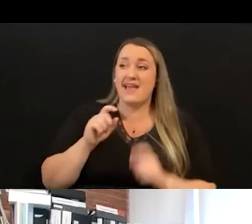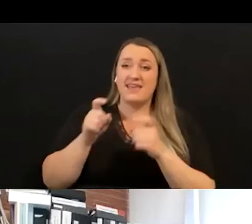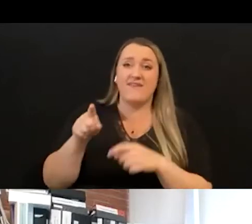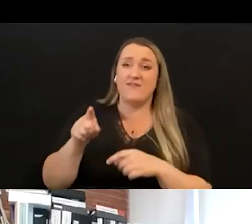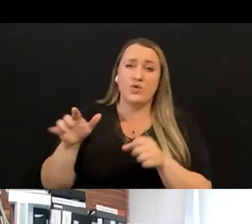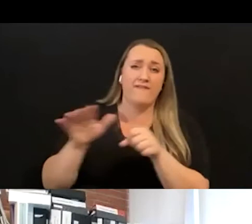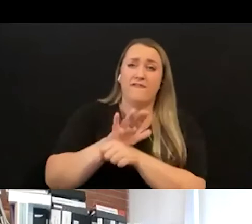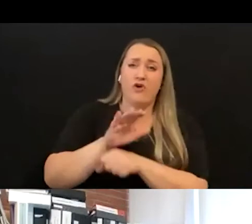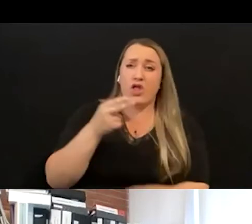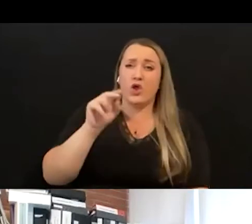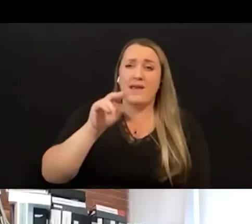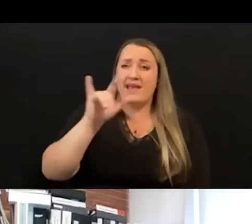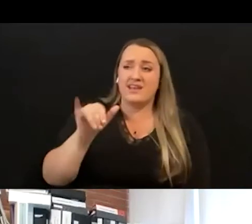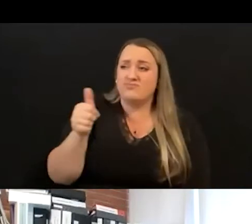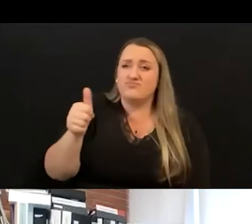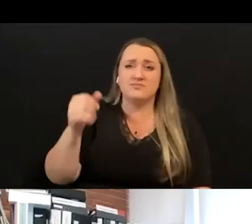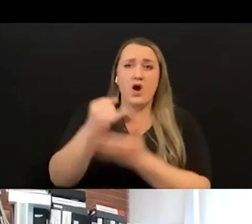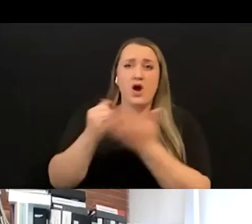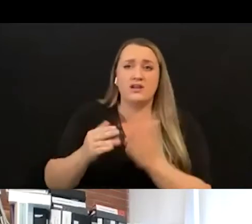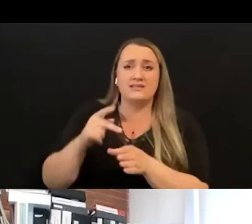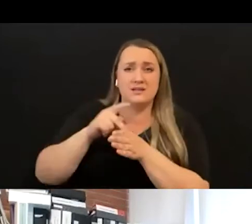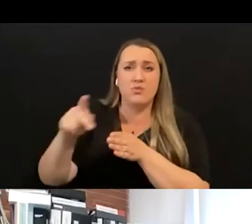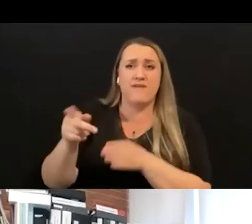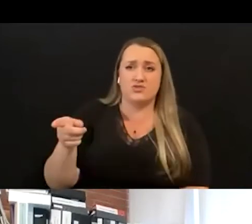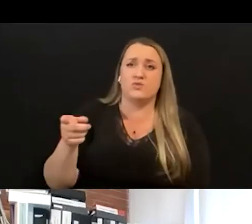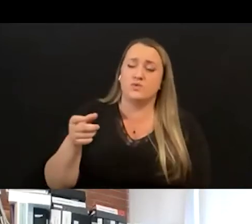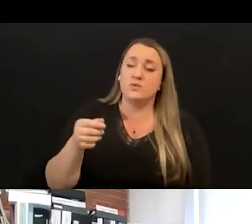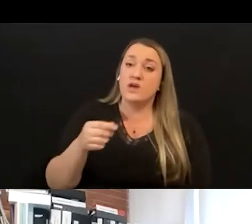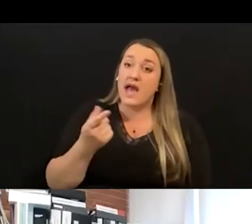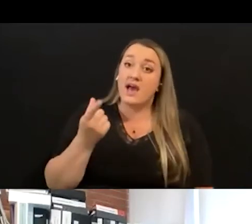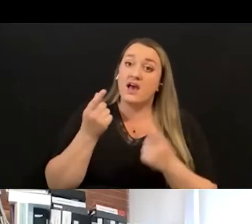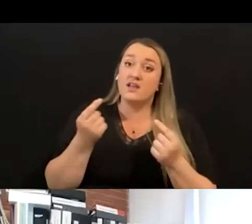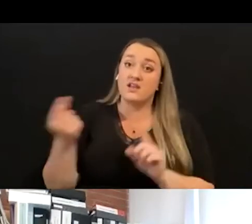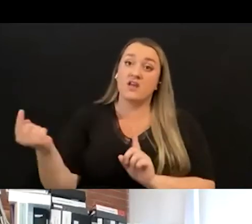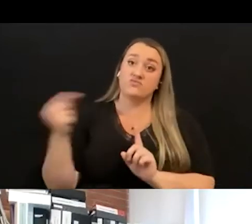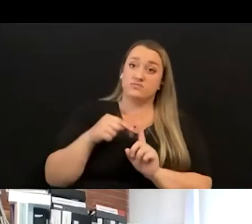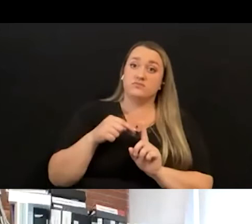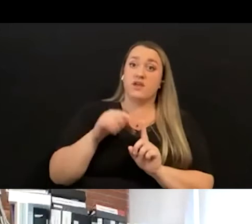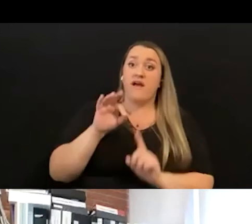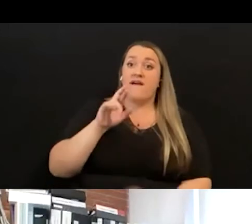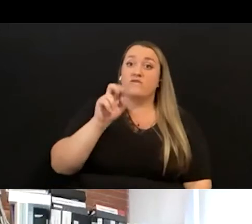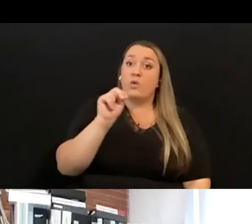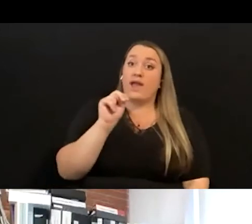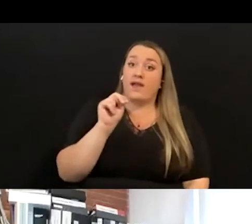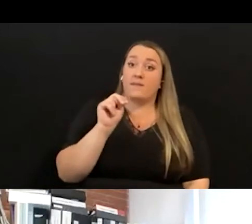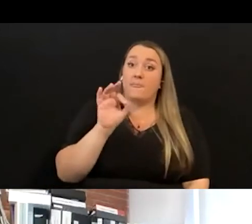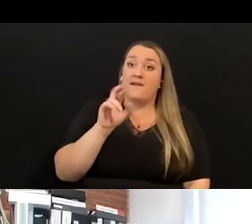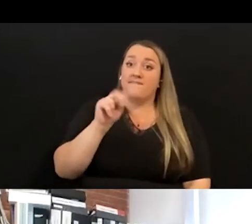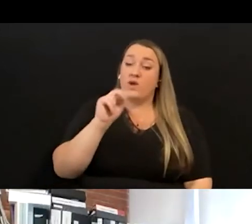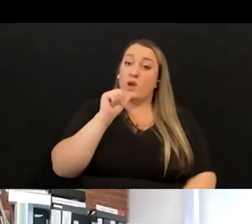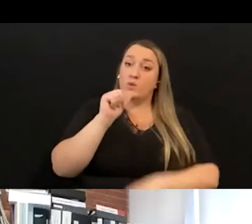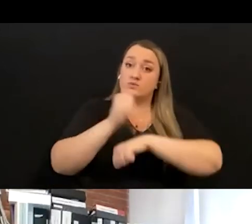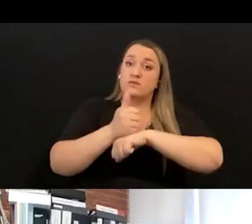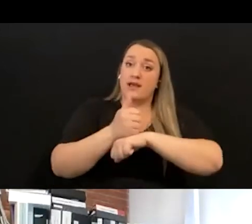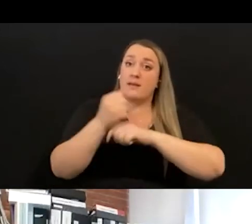humanity as an artist and as a professional. And that does bring us back to Fran, who curated this. I don't know